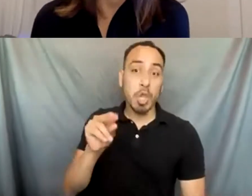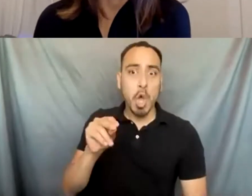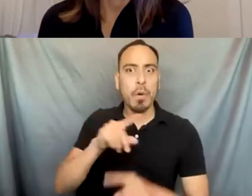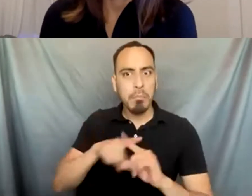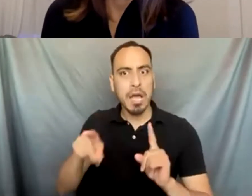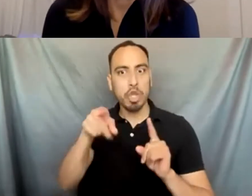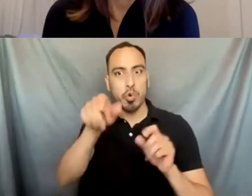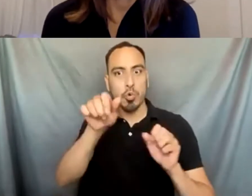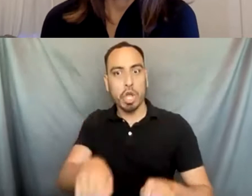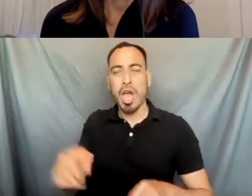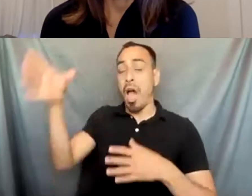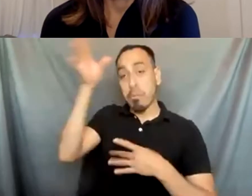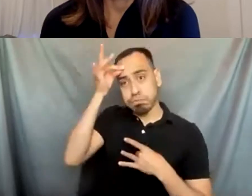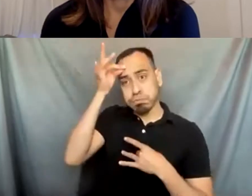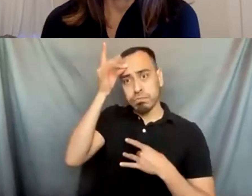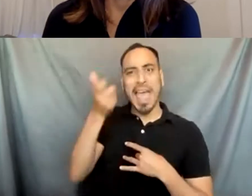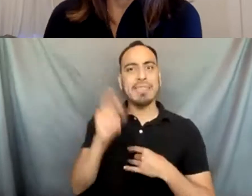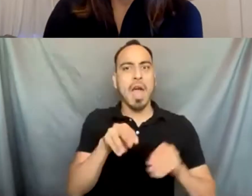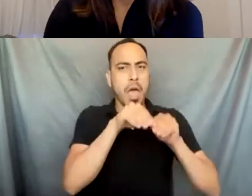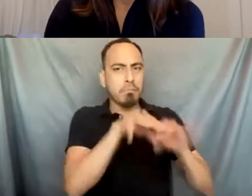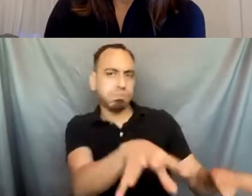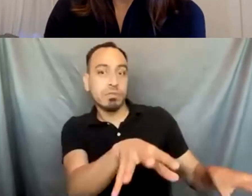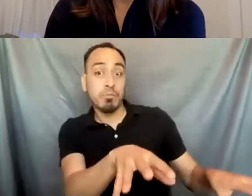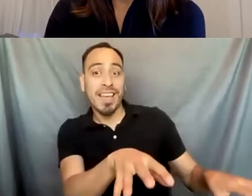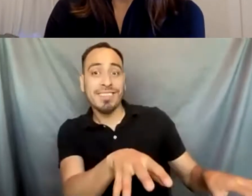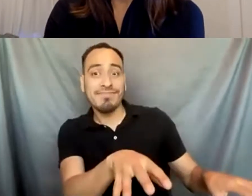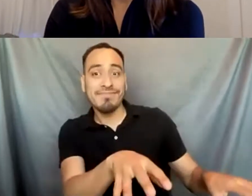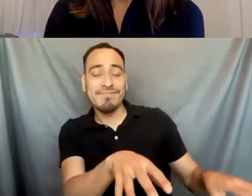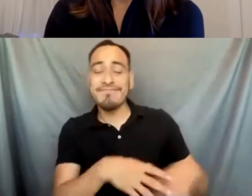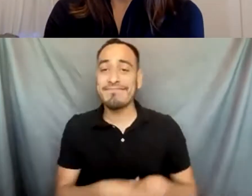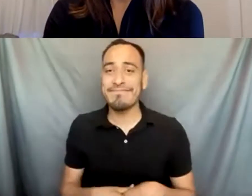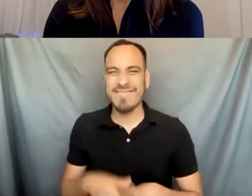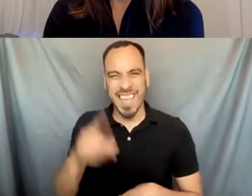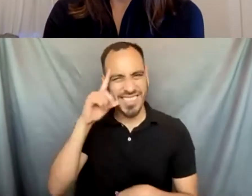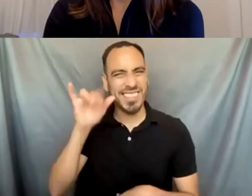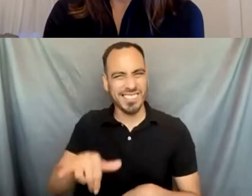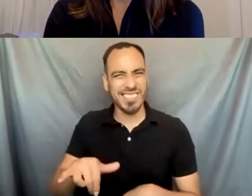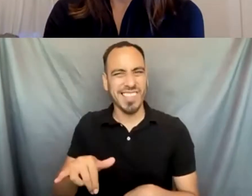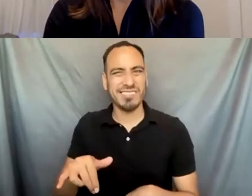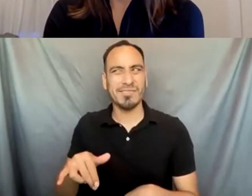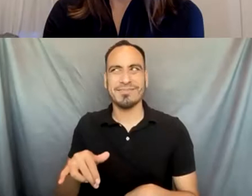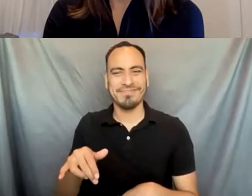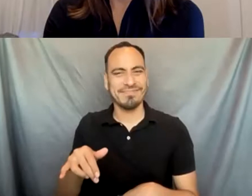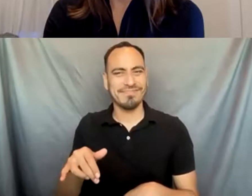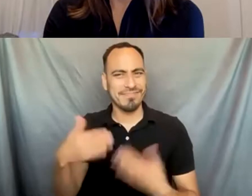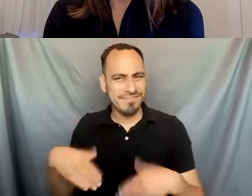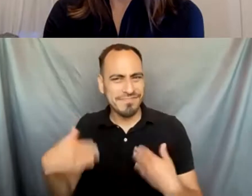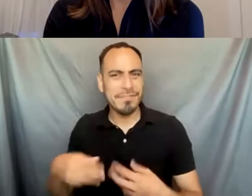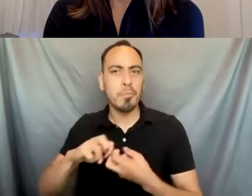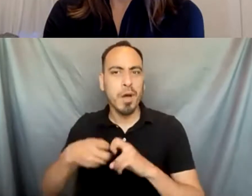that's where a lot of the conservatism has come in regarding masking,